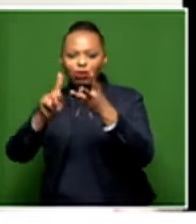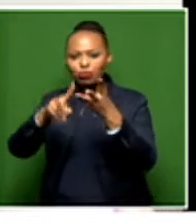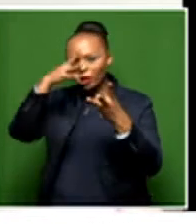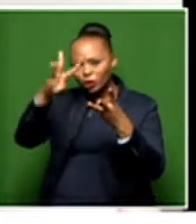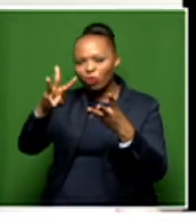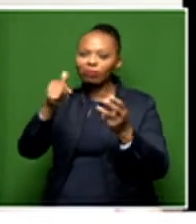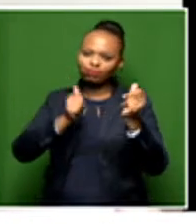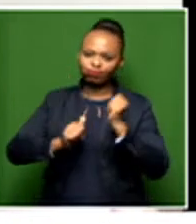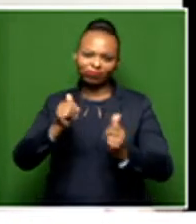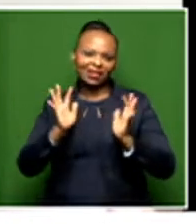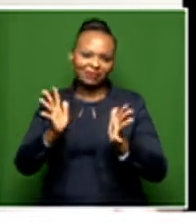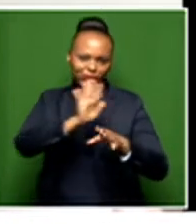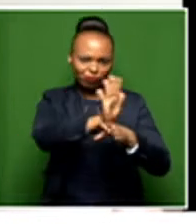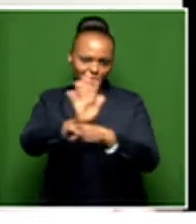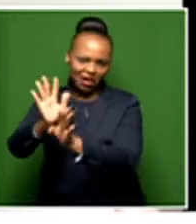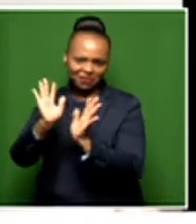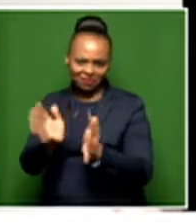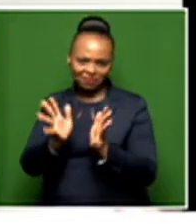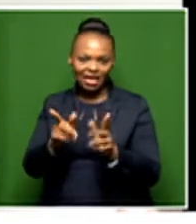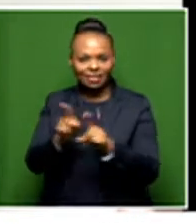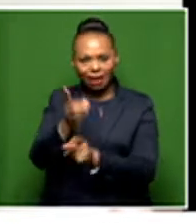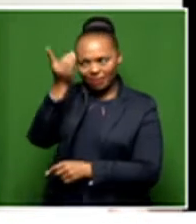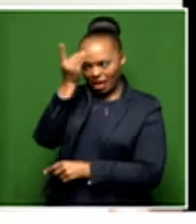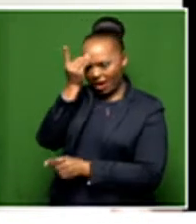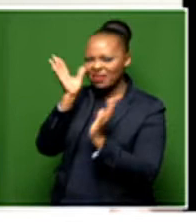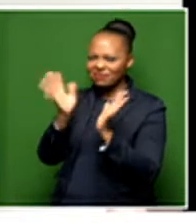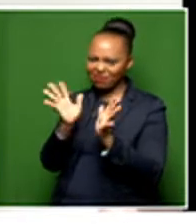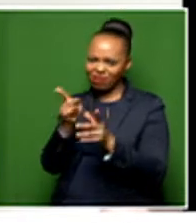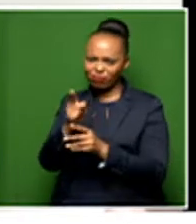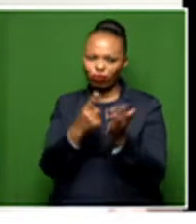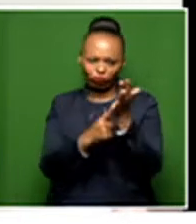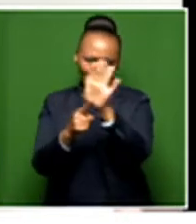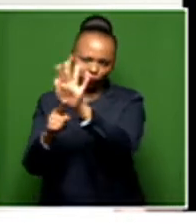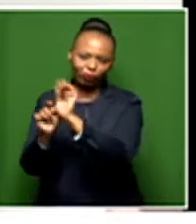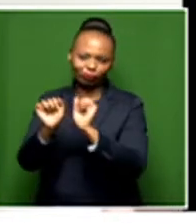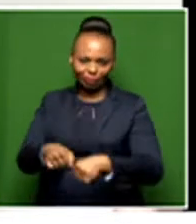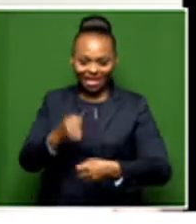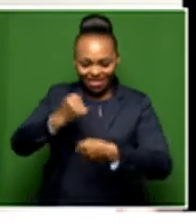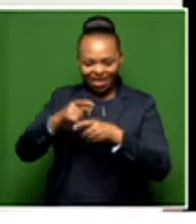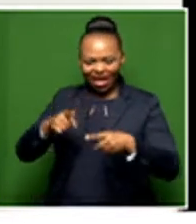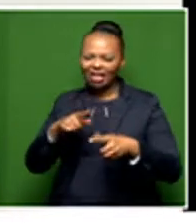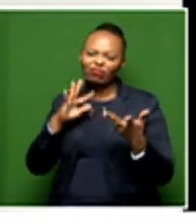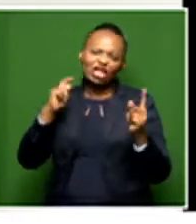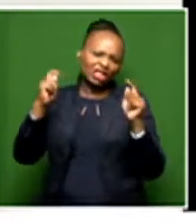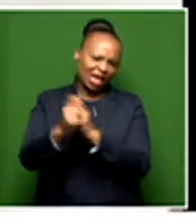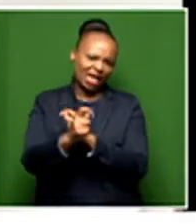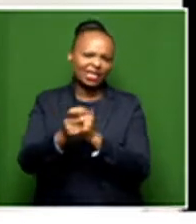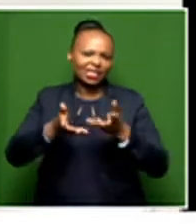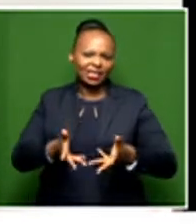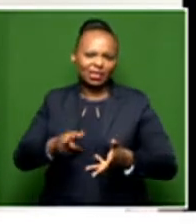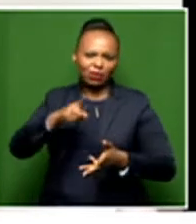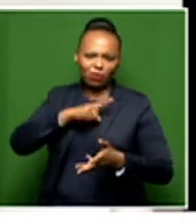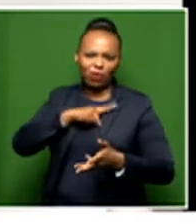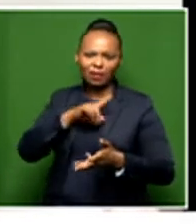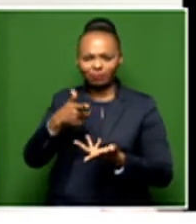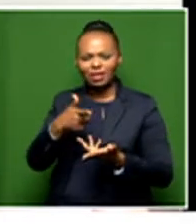Pretoria. Durban also at one stage was part of that. So this year, obviously, everything has changed. And in keeping with the precedent set